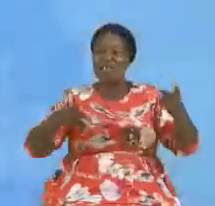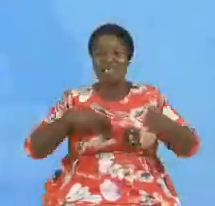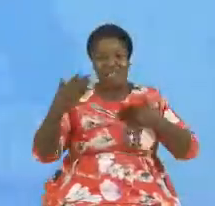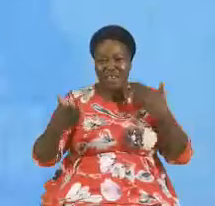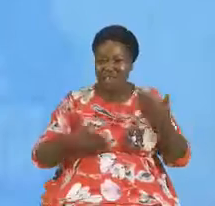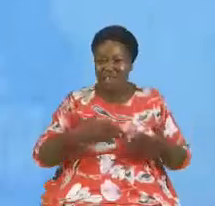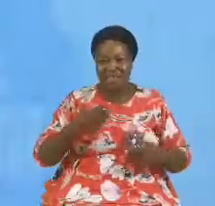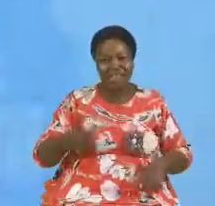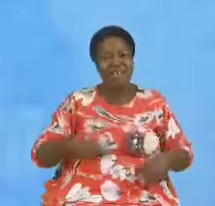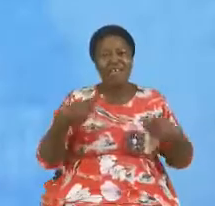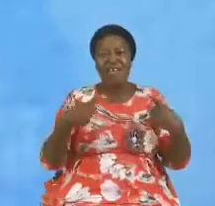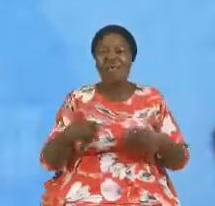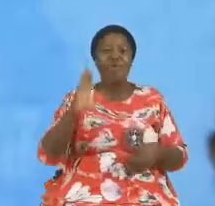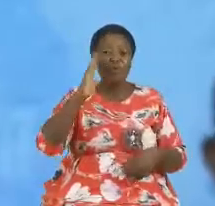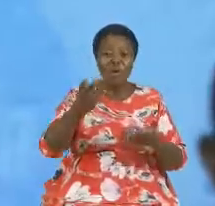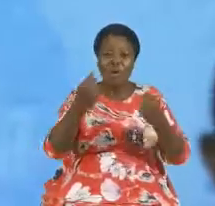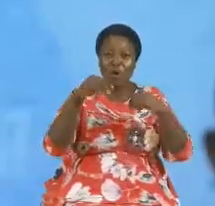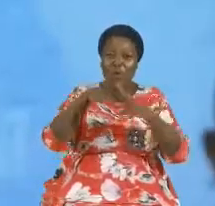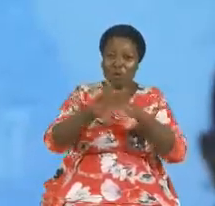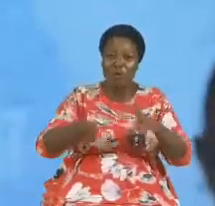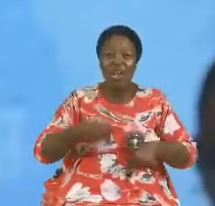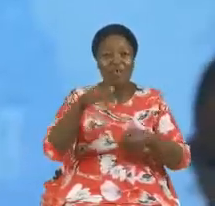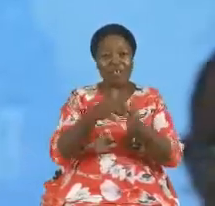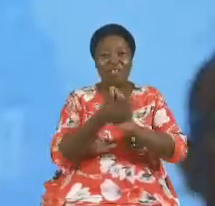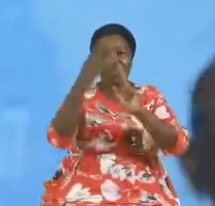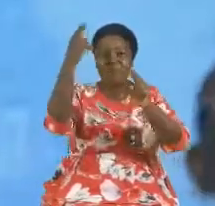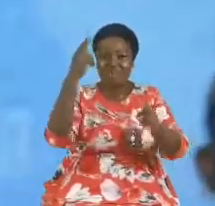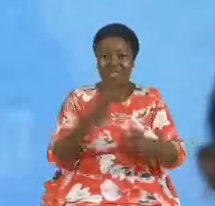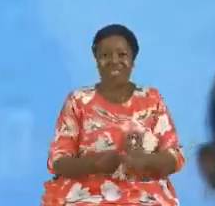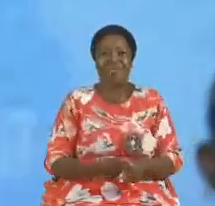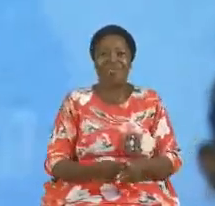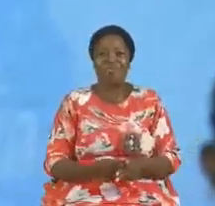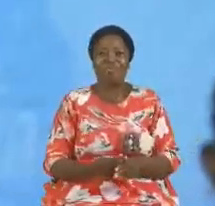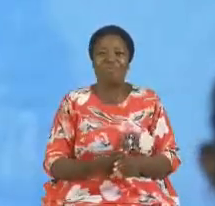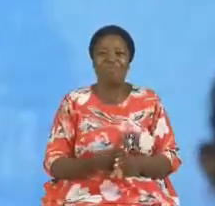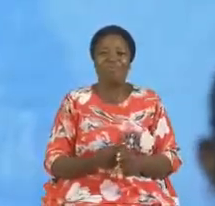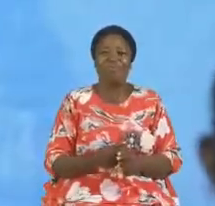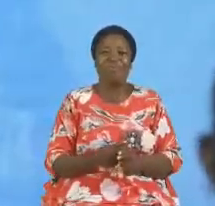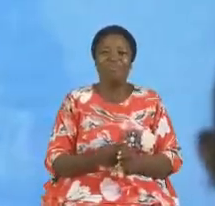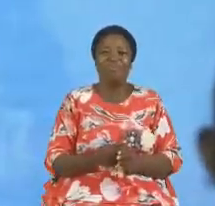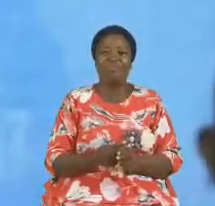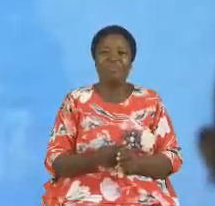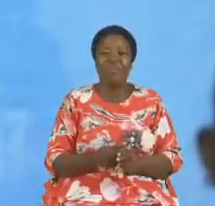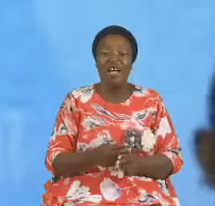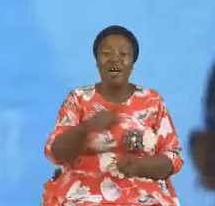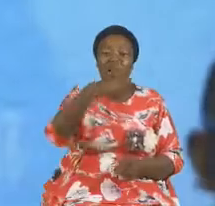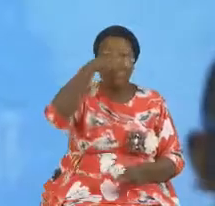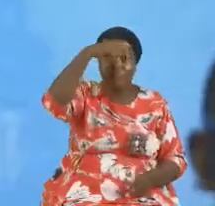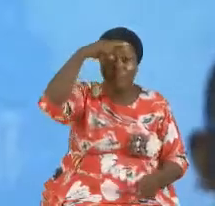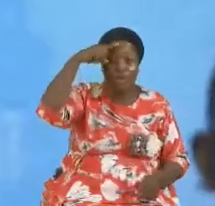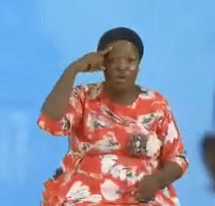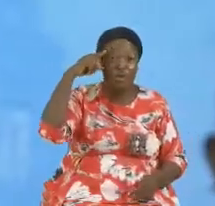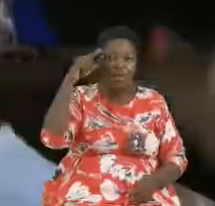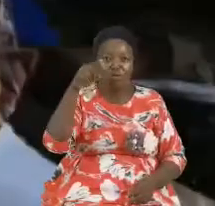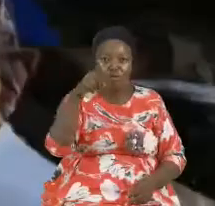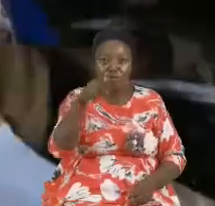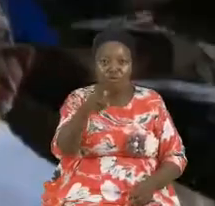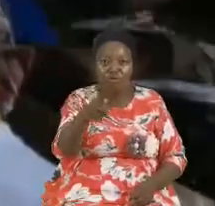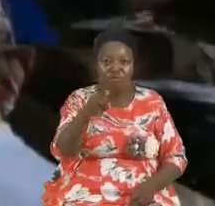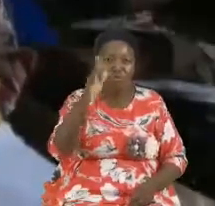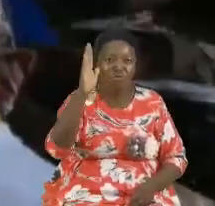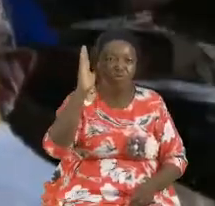in your life. A new life, a vibrant life will come in your life in Jesus'